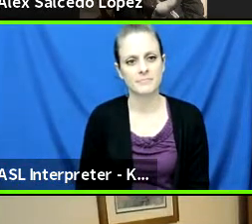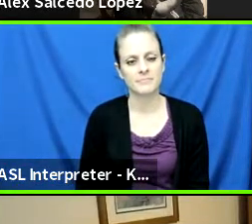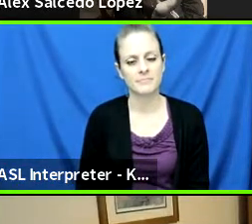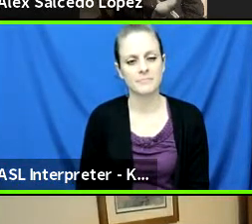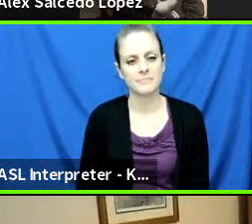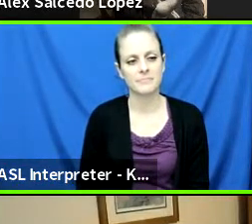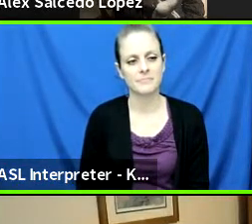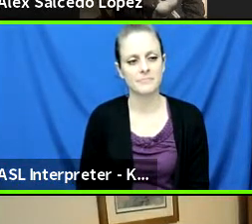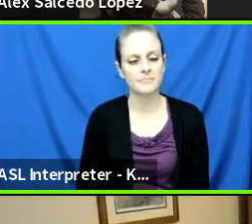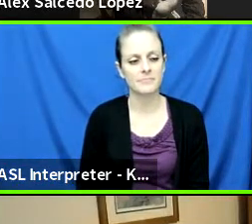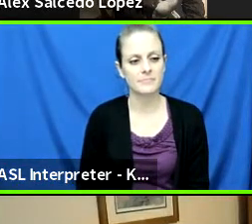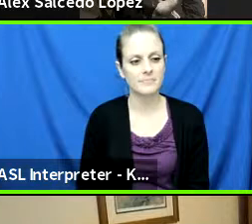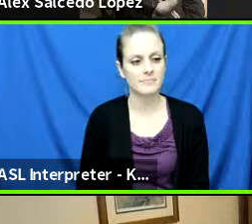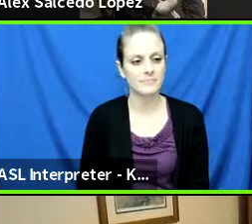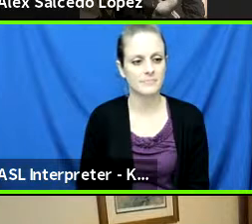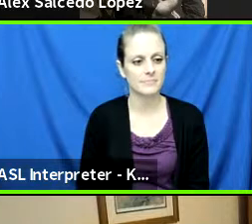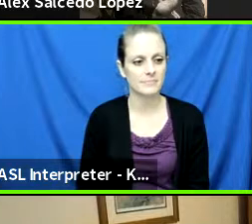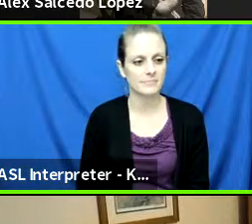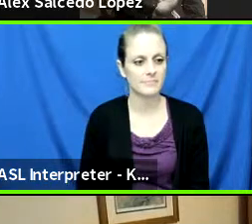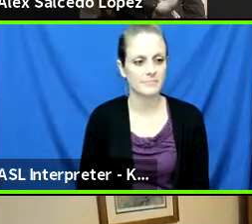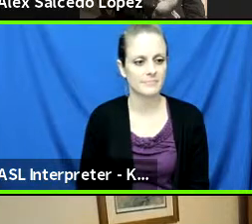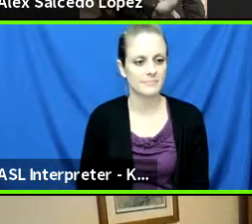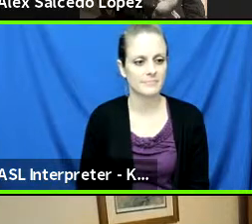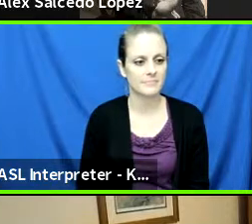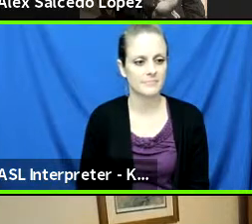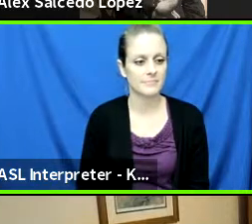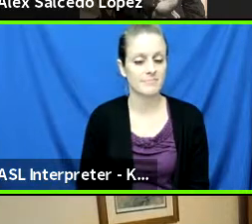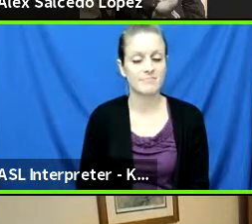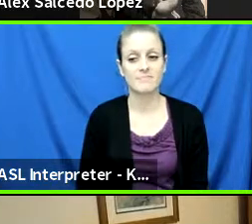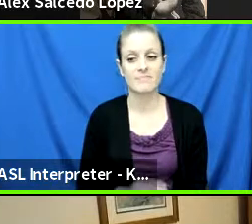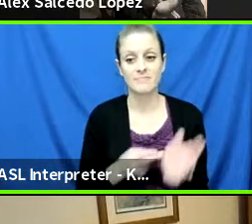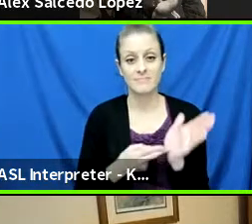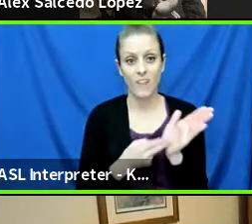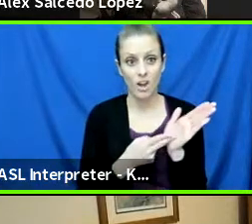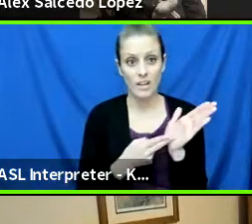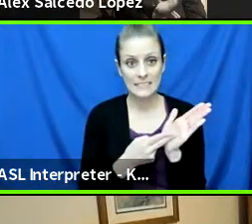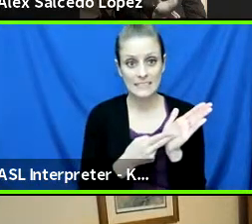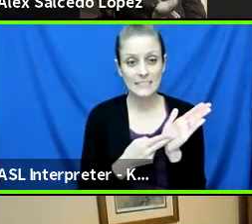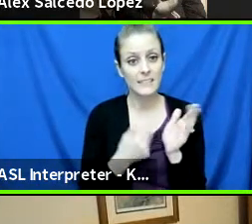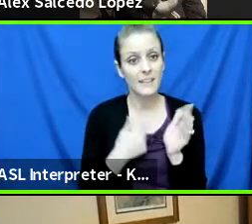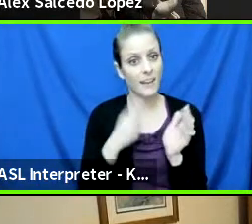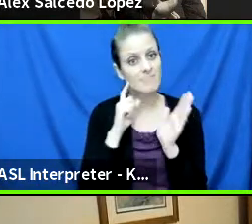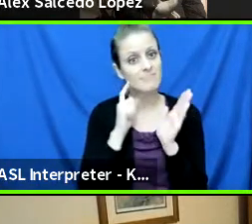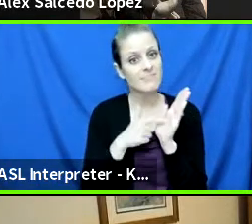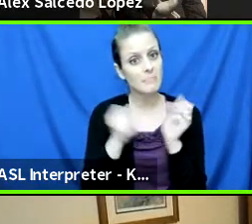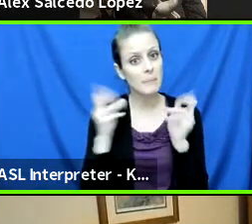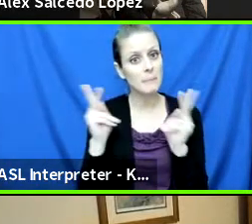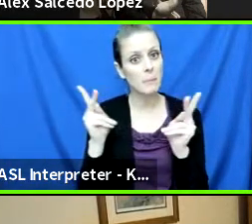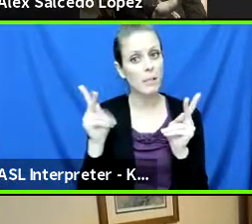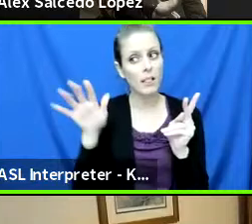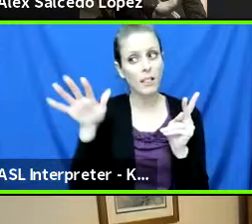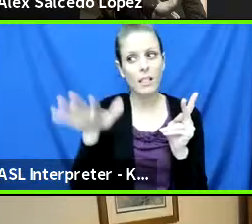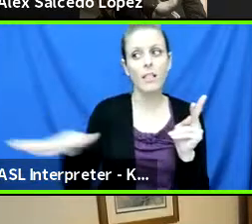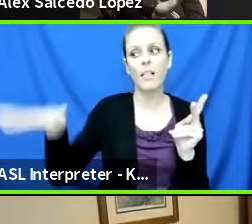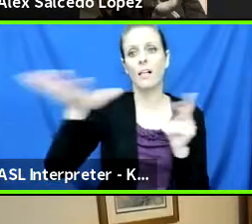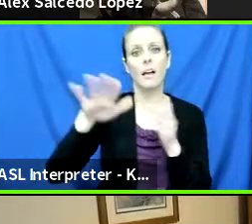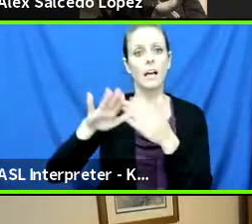And I honestly see a lot of people in the community that